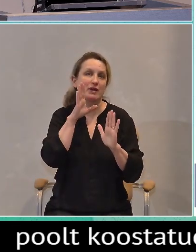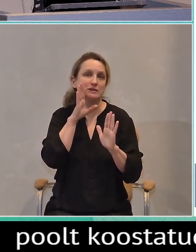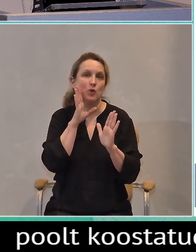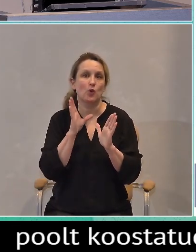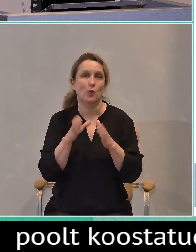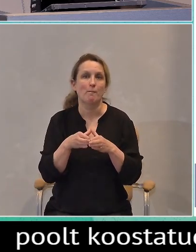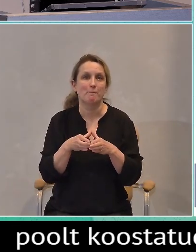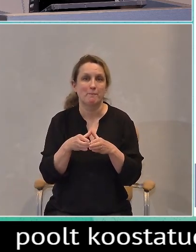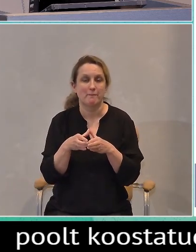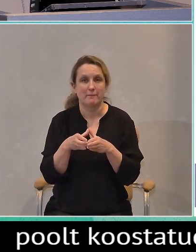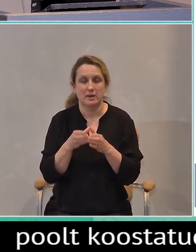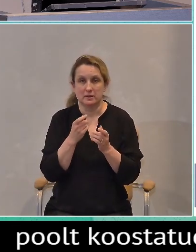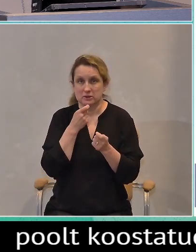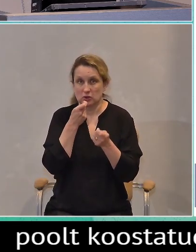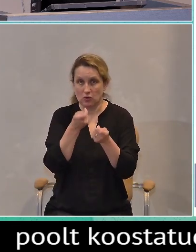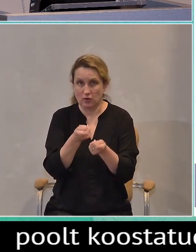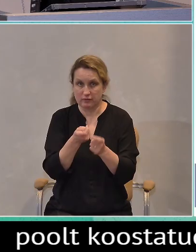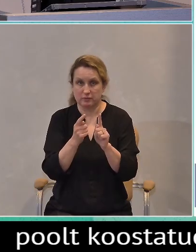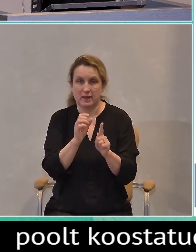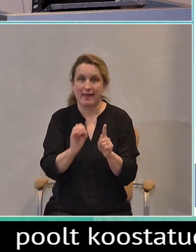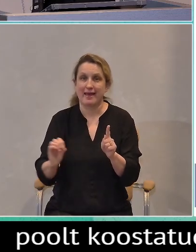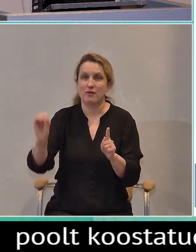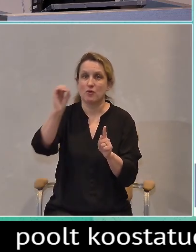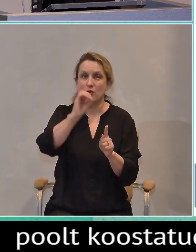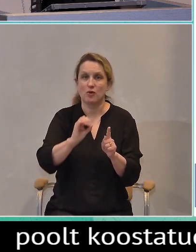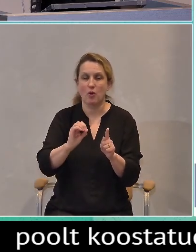We have also created a Facebook group.